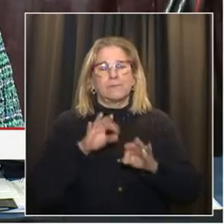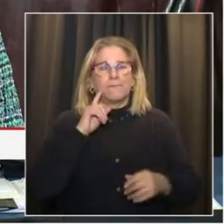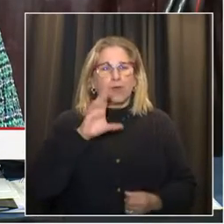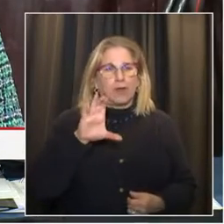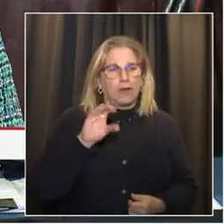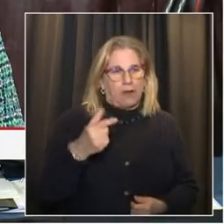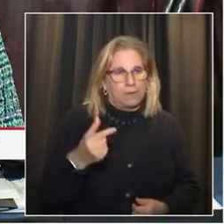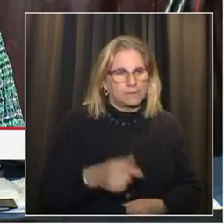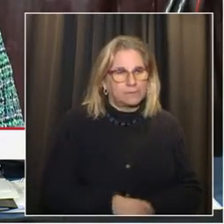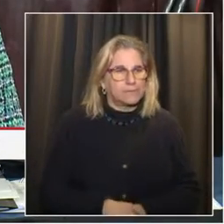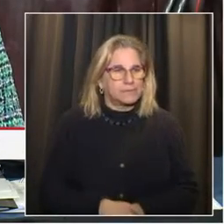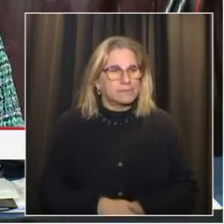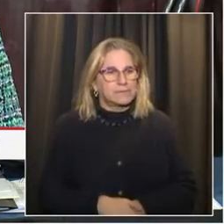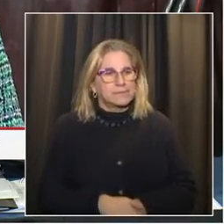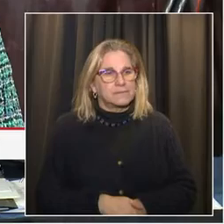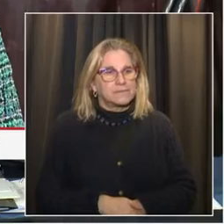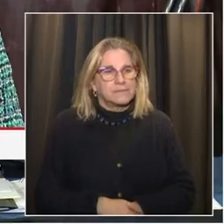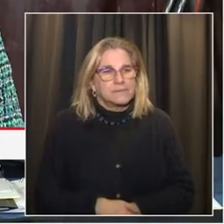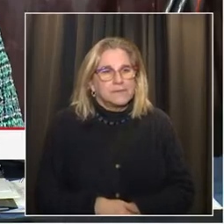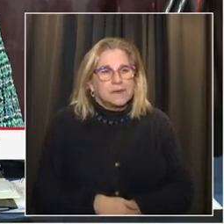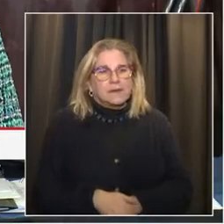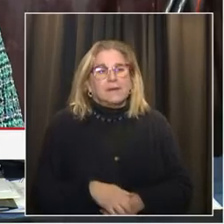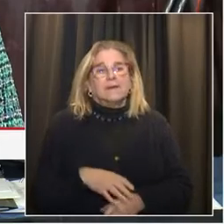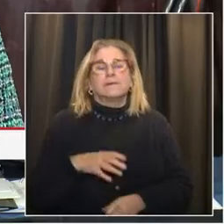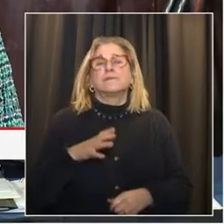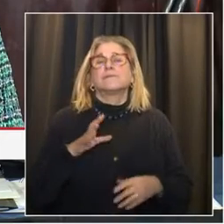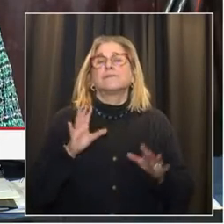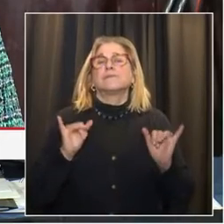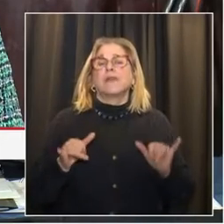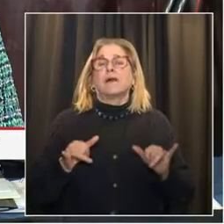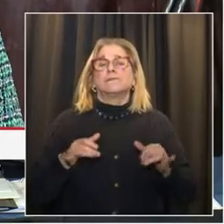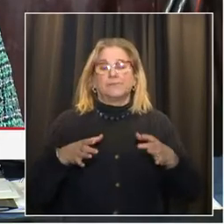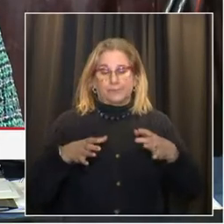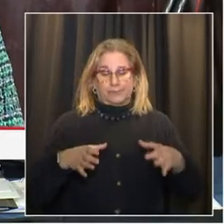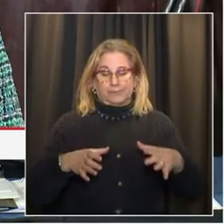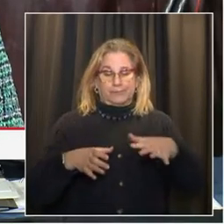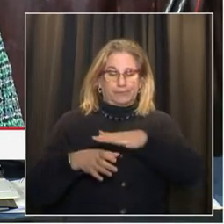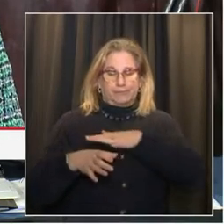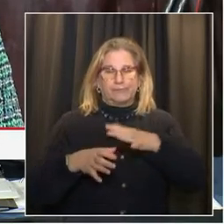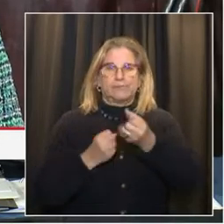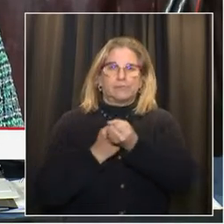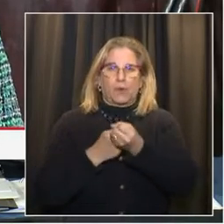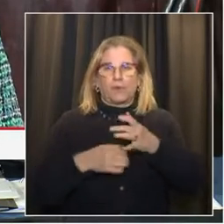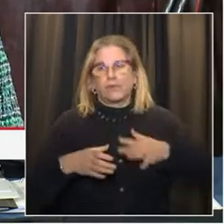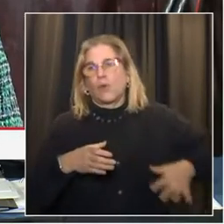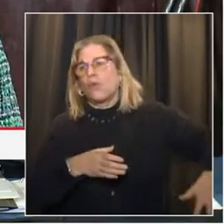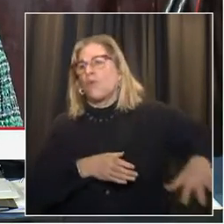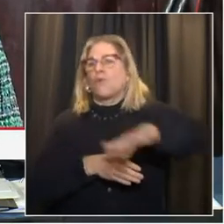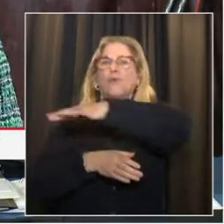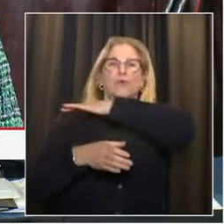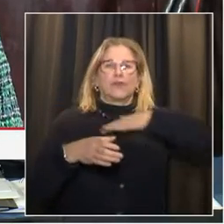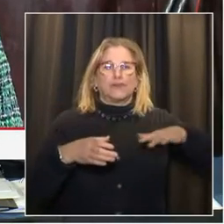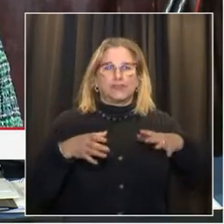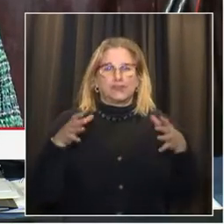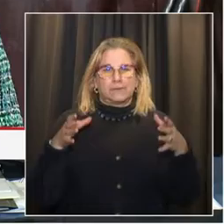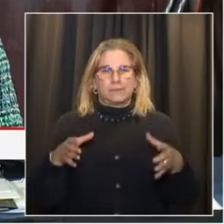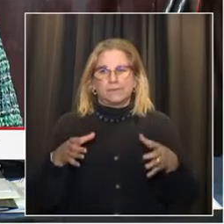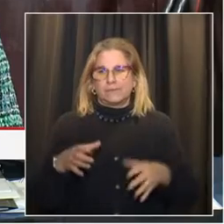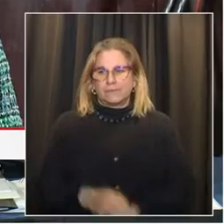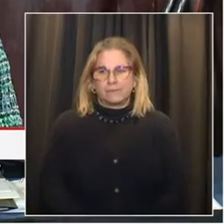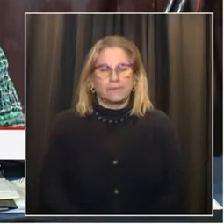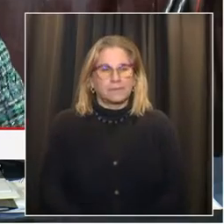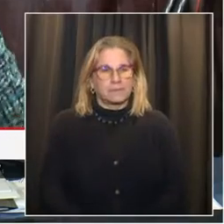support for a regional investment in the transformation of Washington Union Station. Well, good news there. Okay,